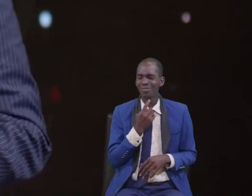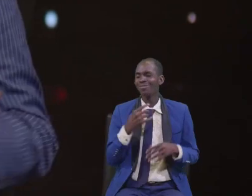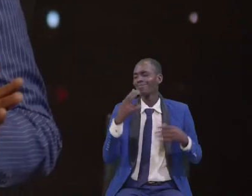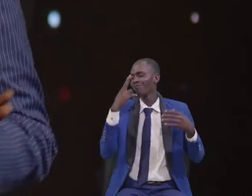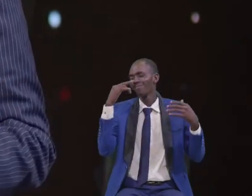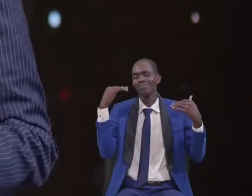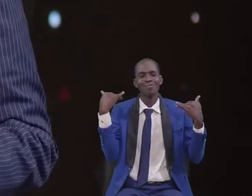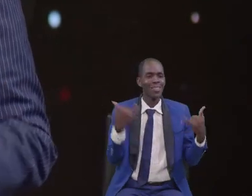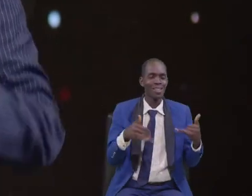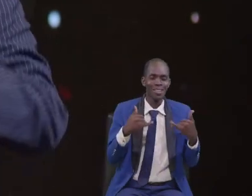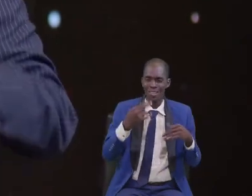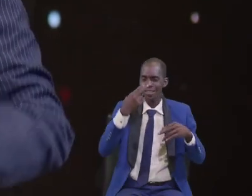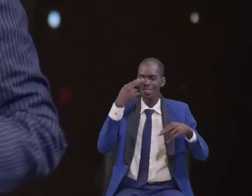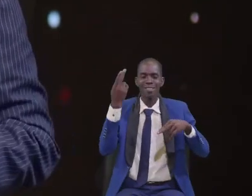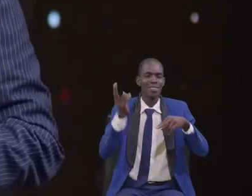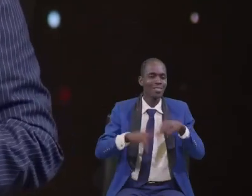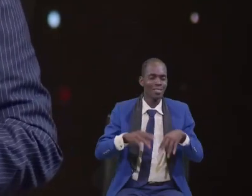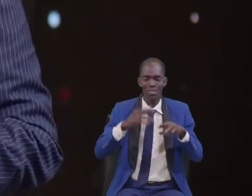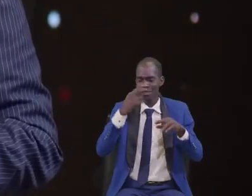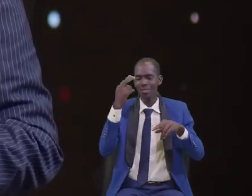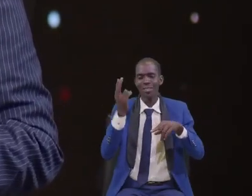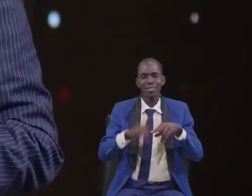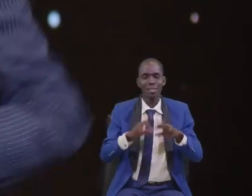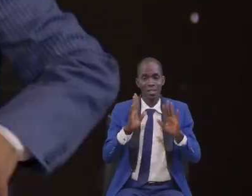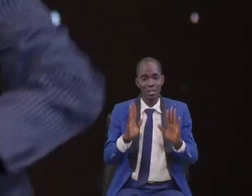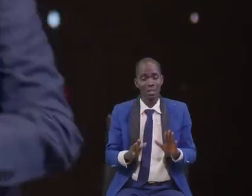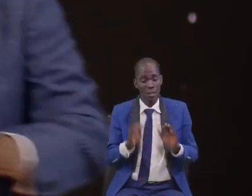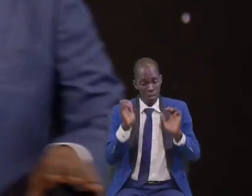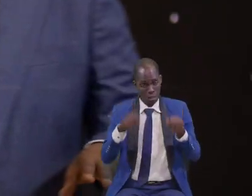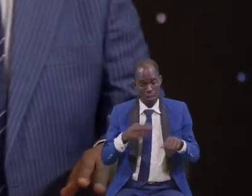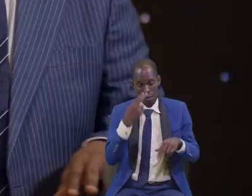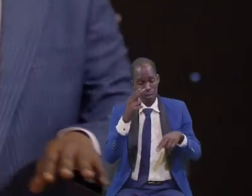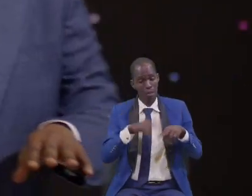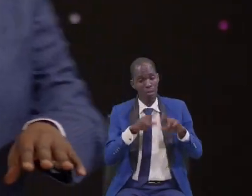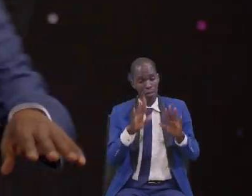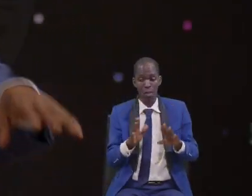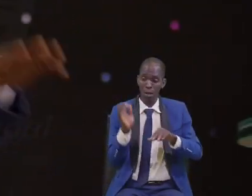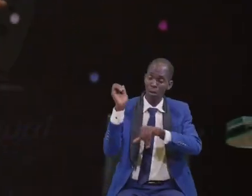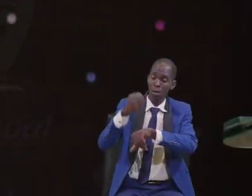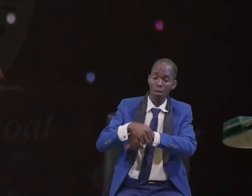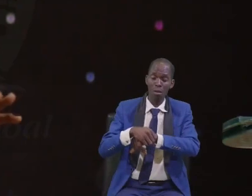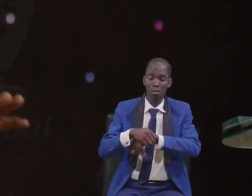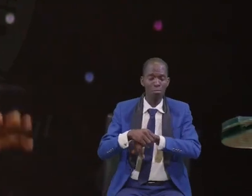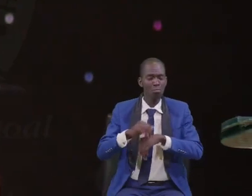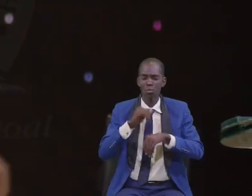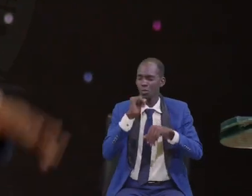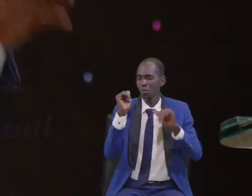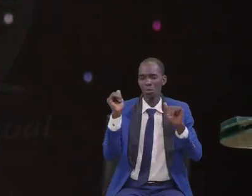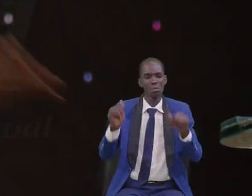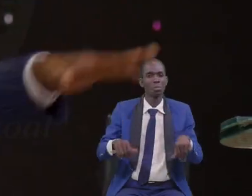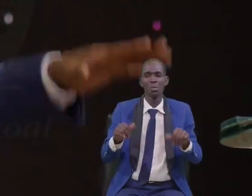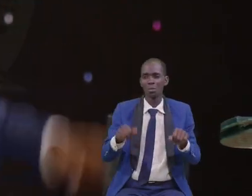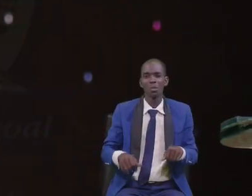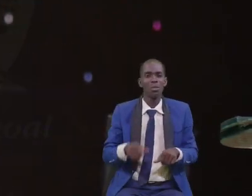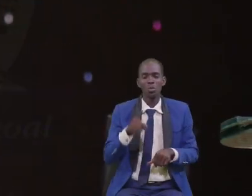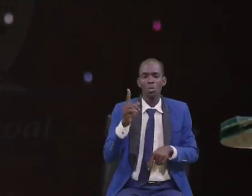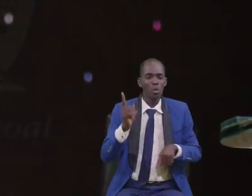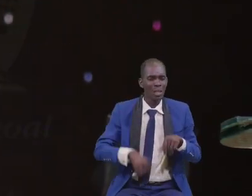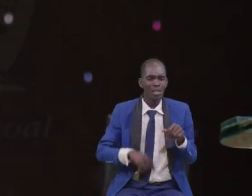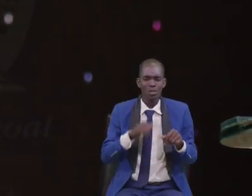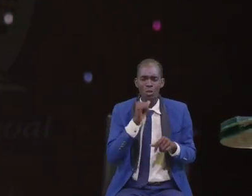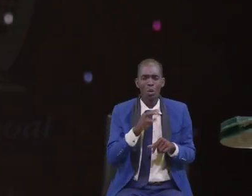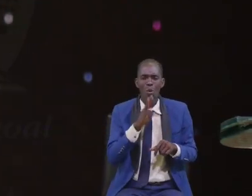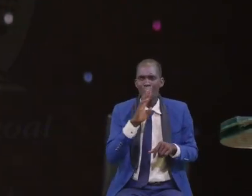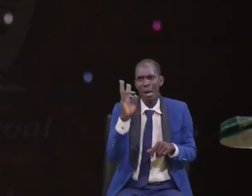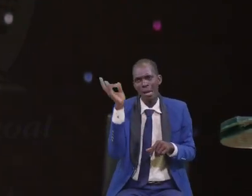a jester and then be an overcomer, and you cannot be a superficial, unserious